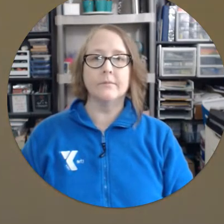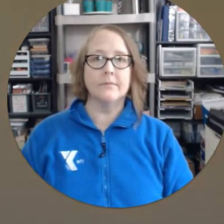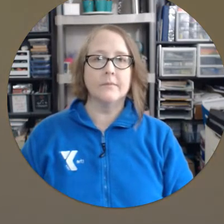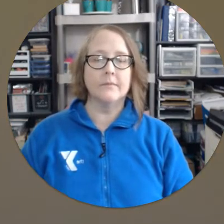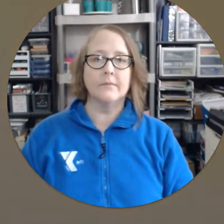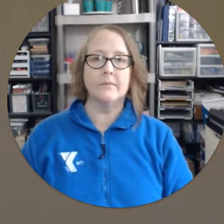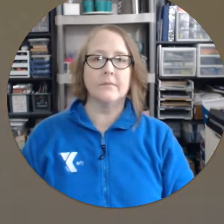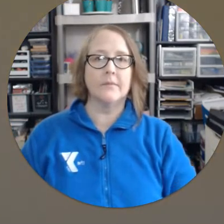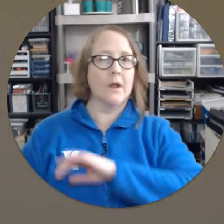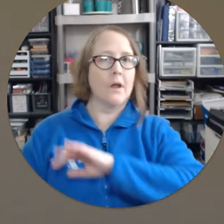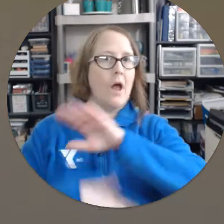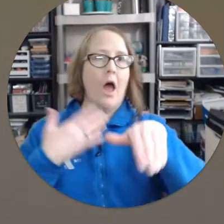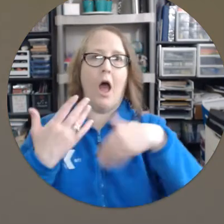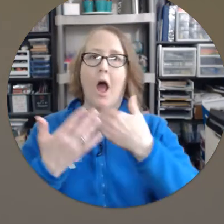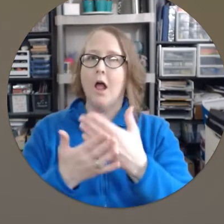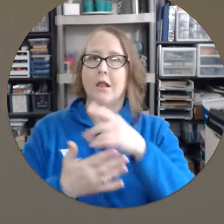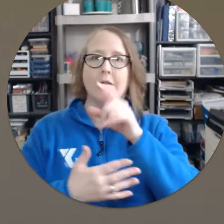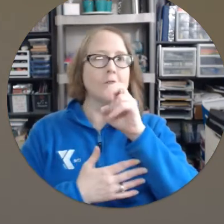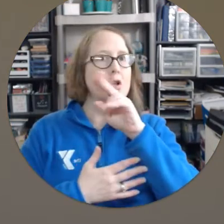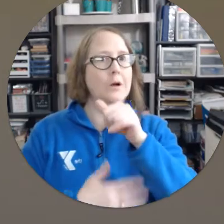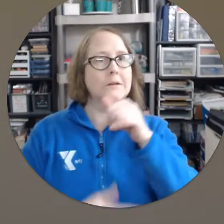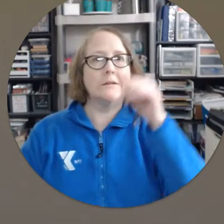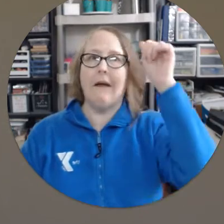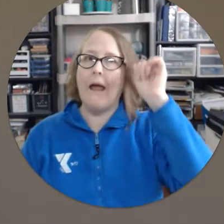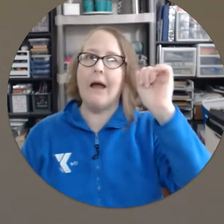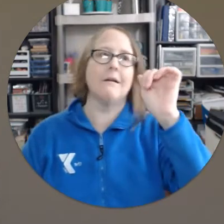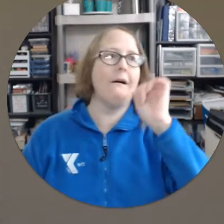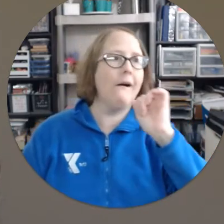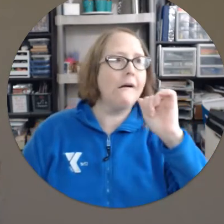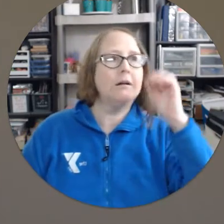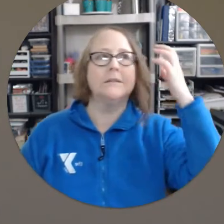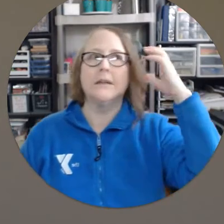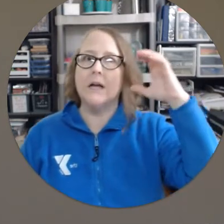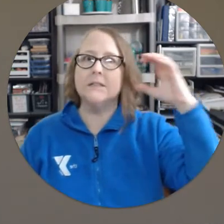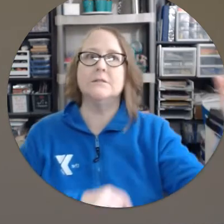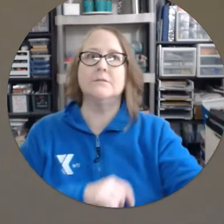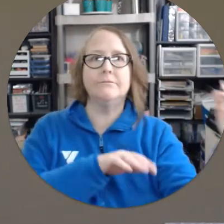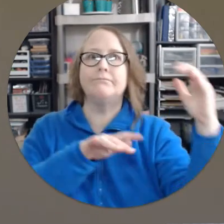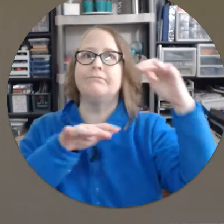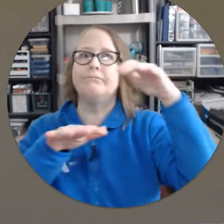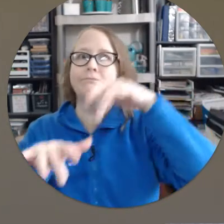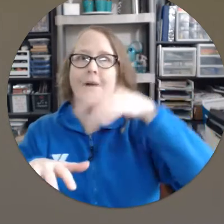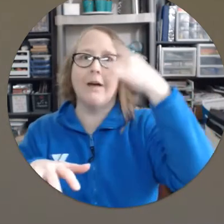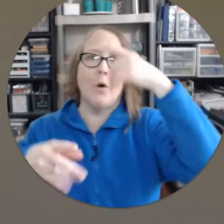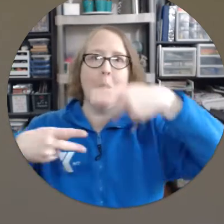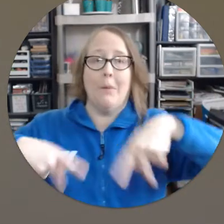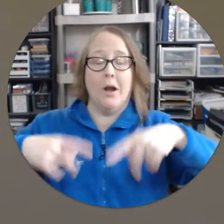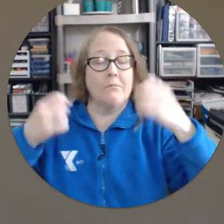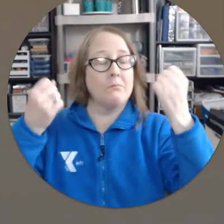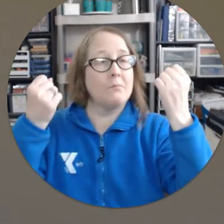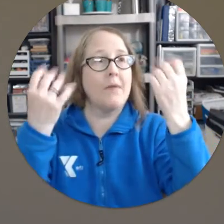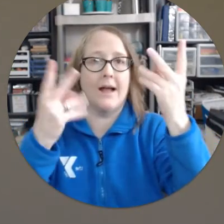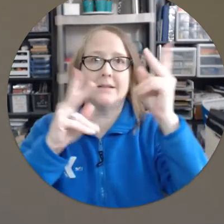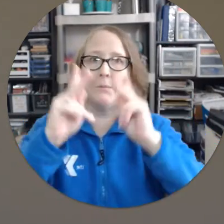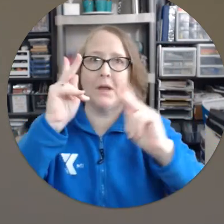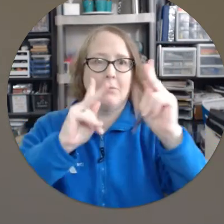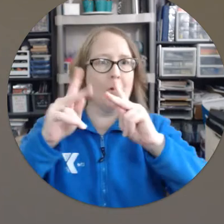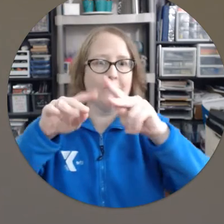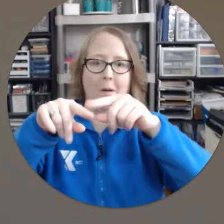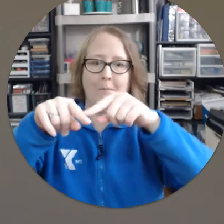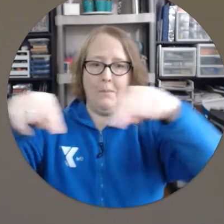All of Leora's aunts and uncles and cousins came to the party. Lots of people from our block